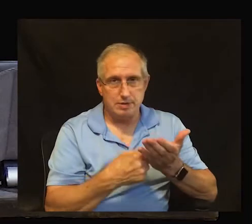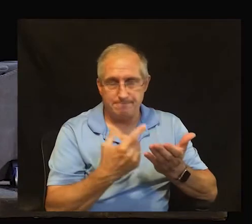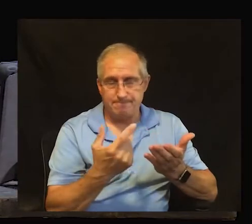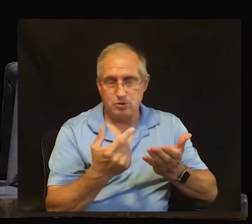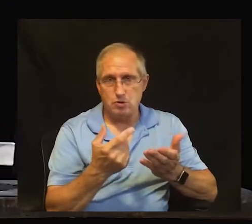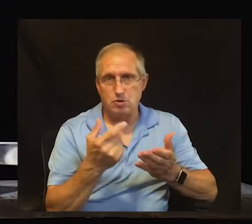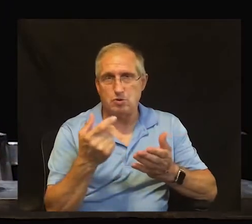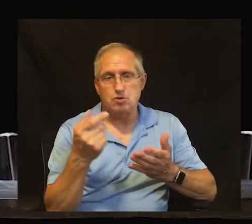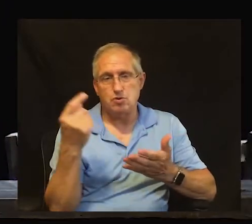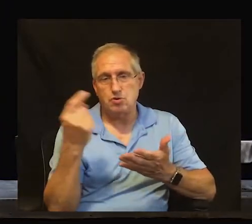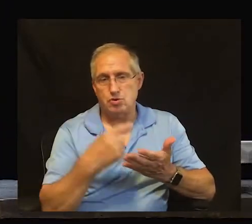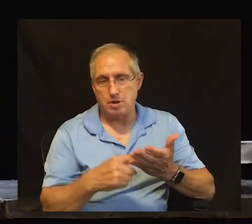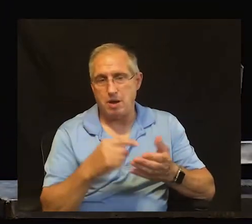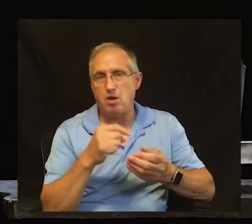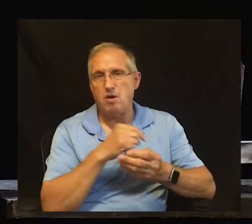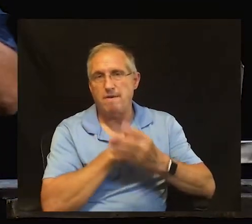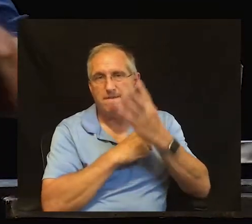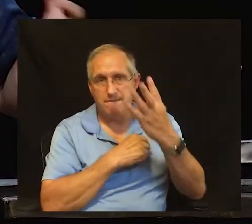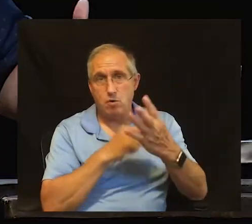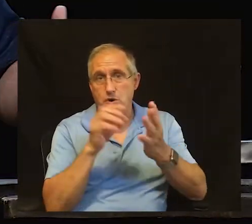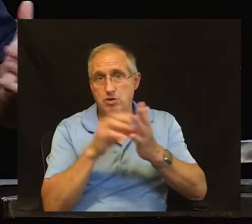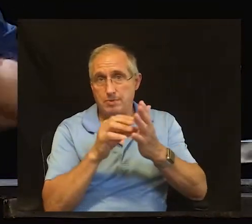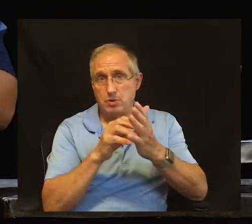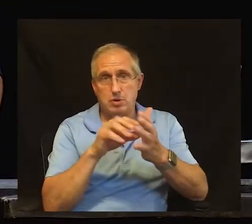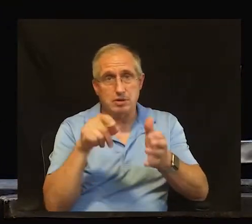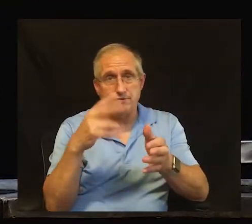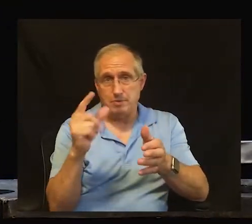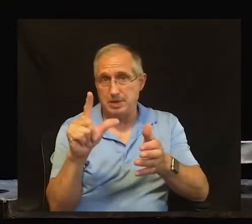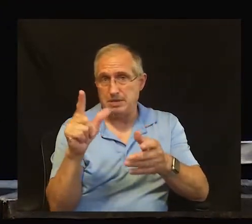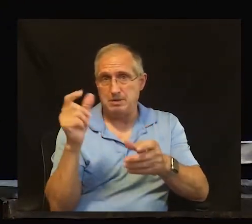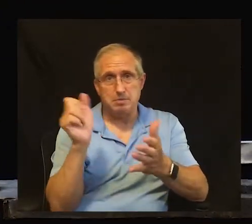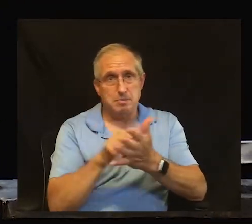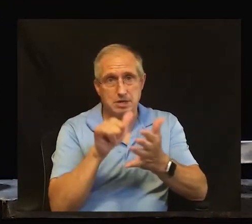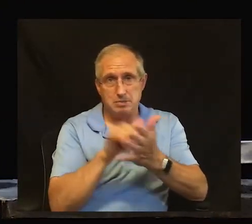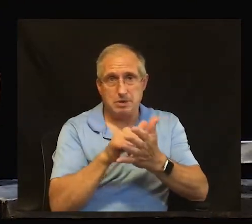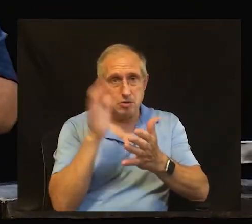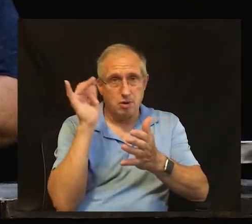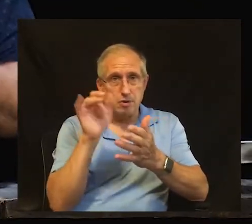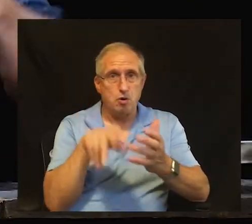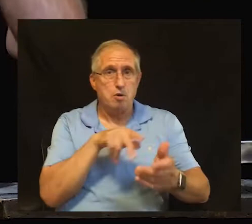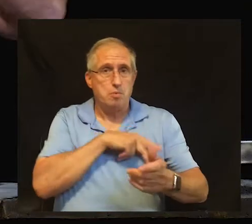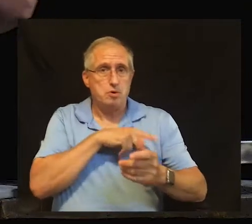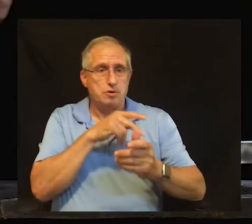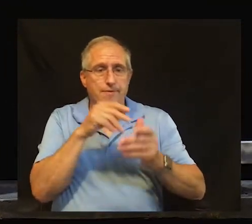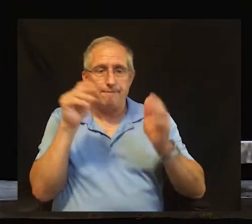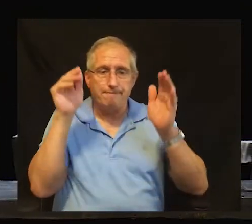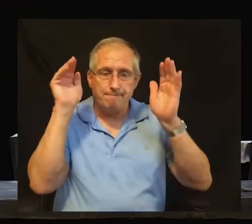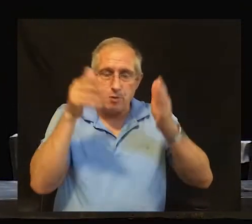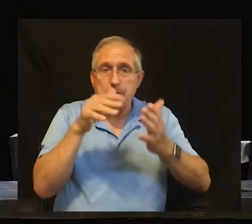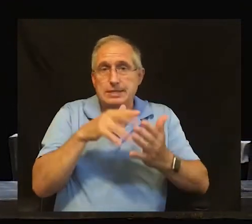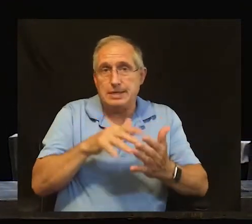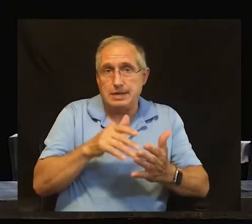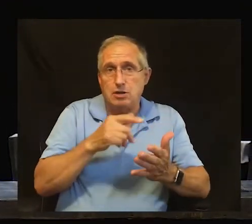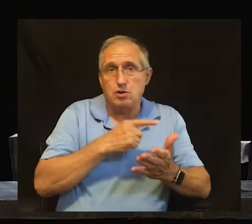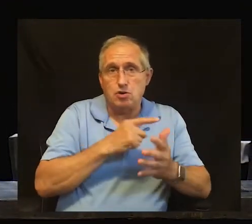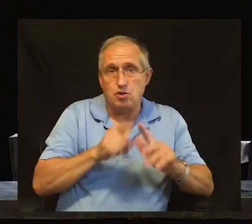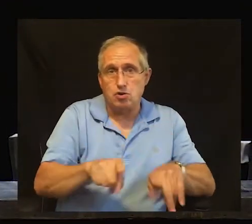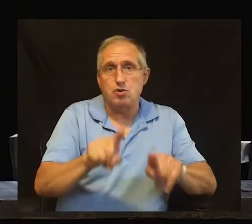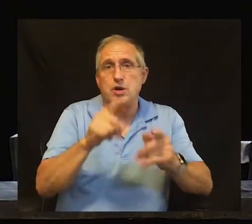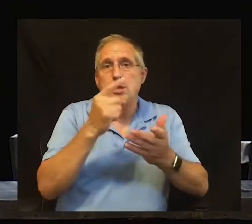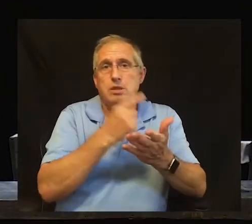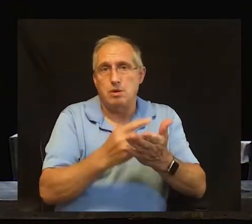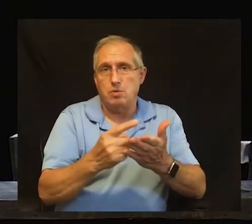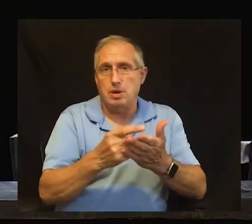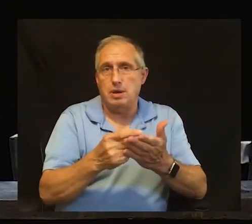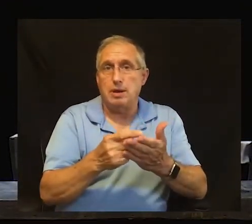on online, I'm not going to be able to go through all four chapters of Philippians. I'm not going to be able to do that. That's why we're doing those personal devotional times during the